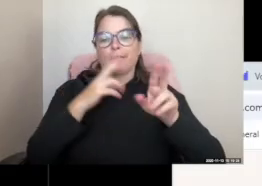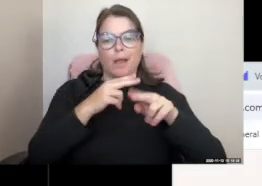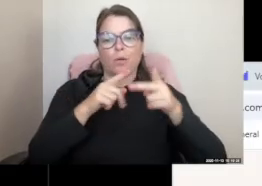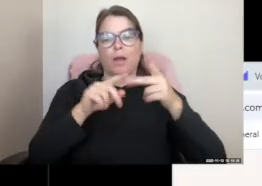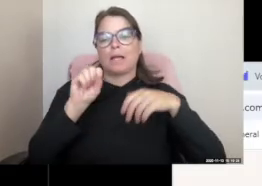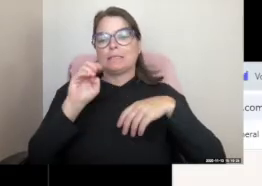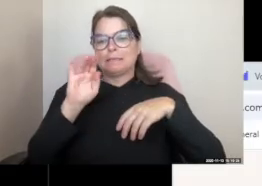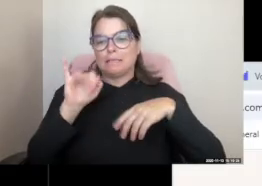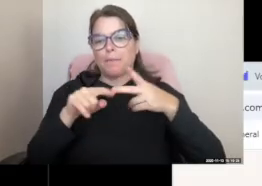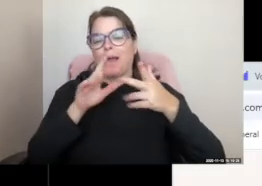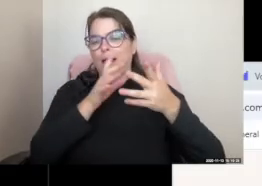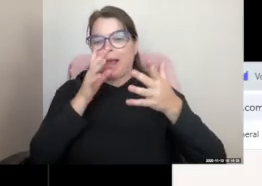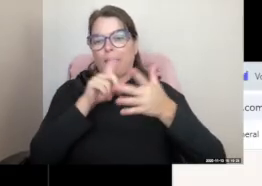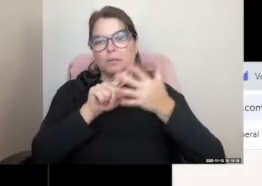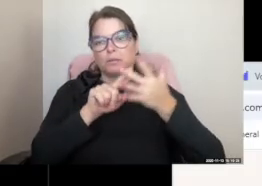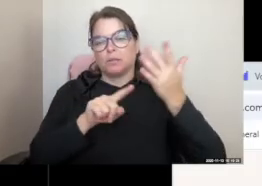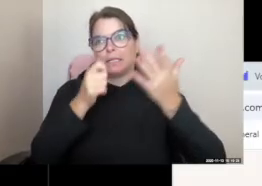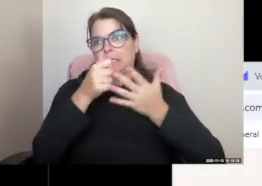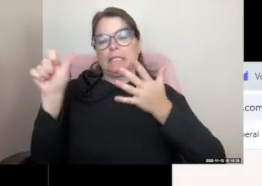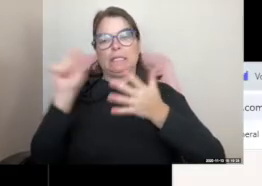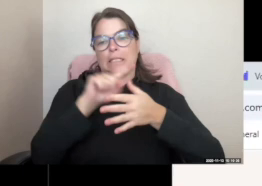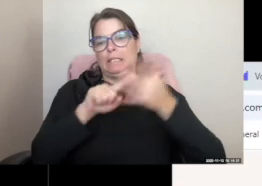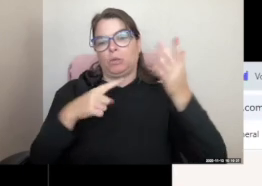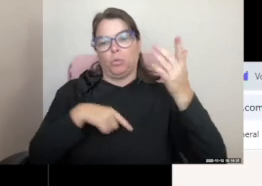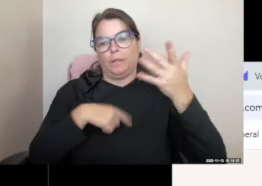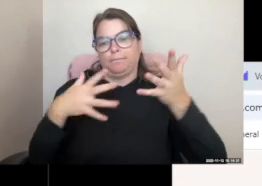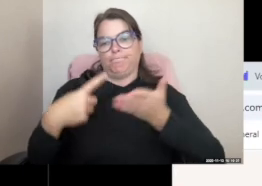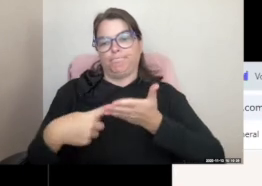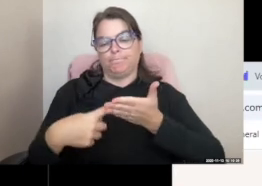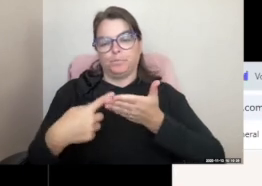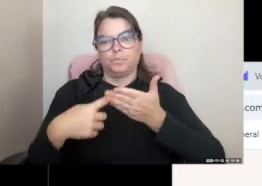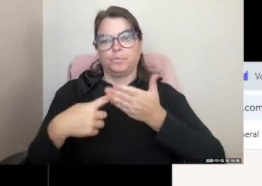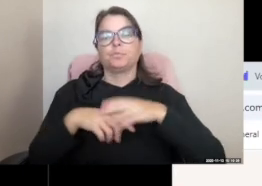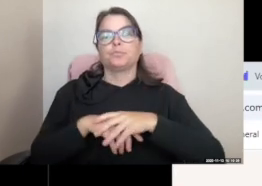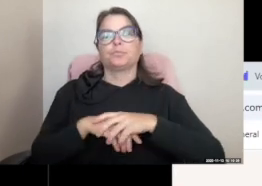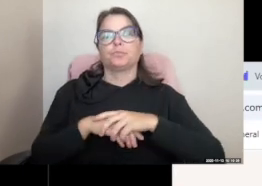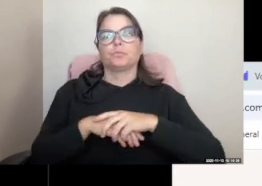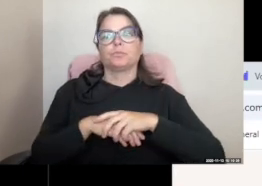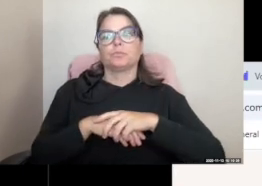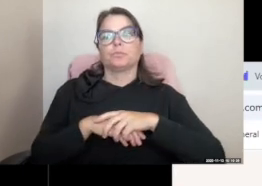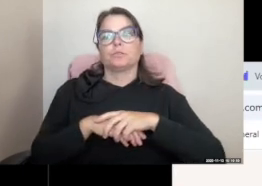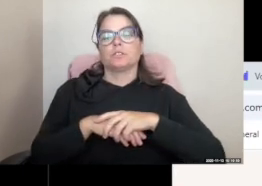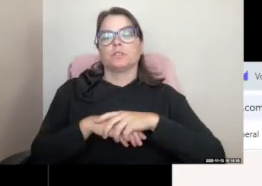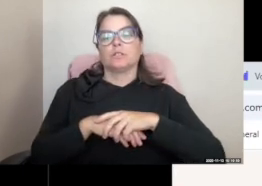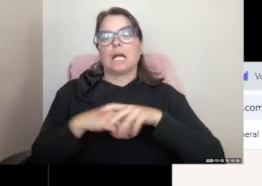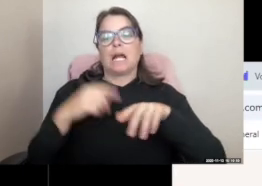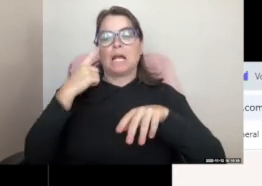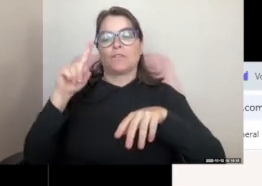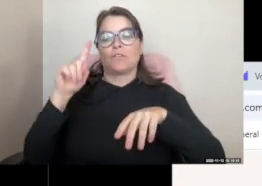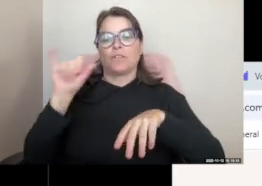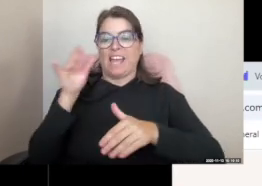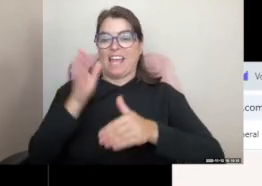have to showcase all batteries versus battery products